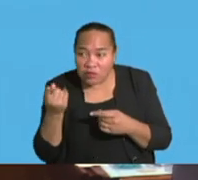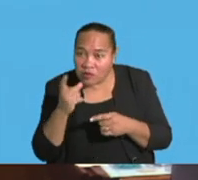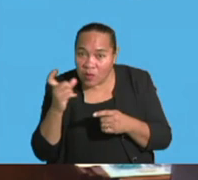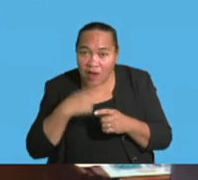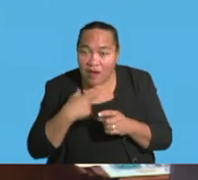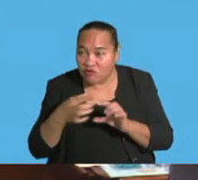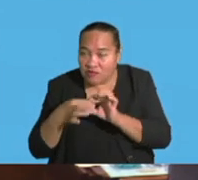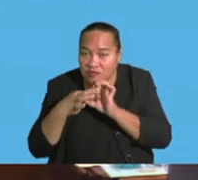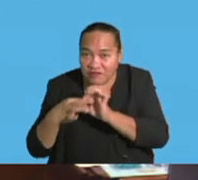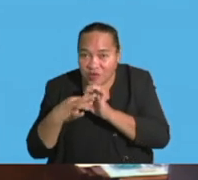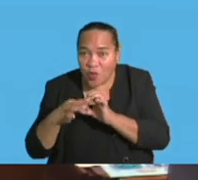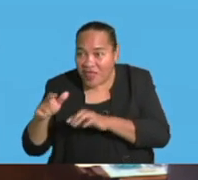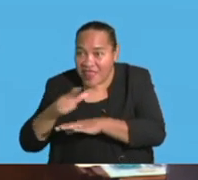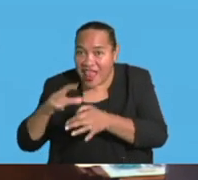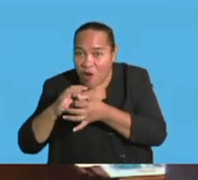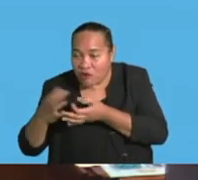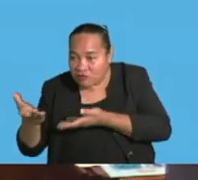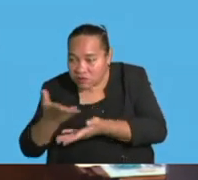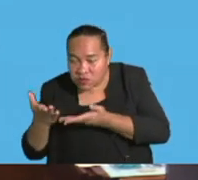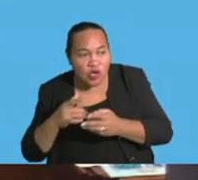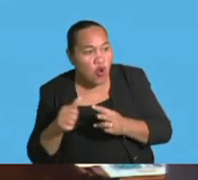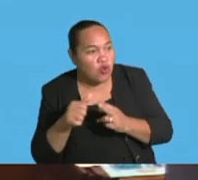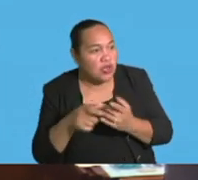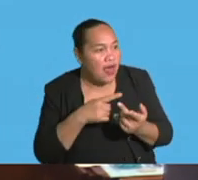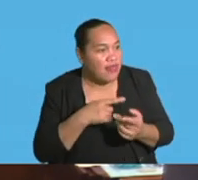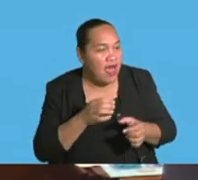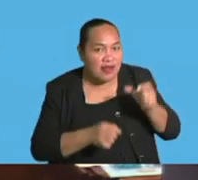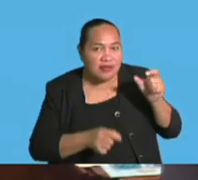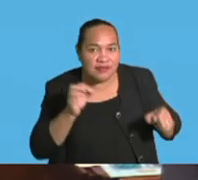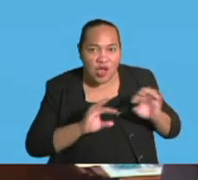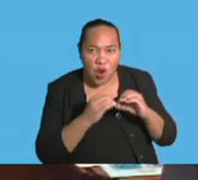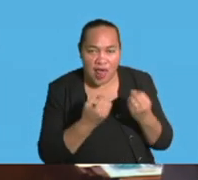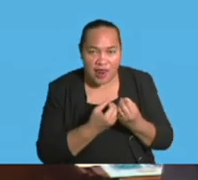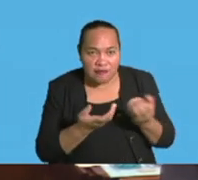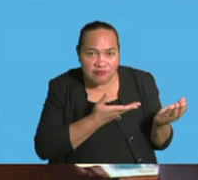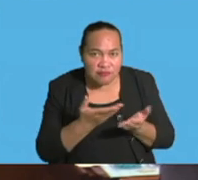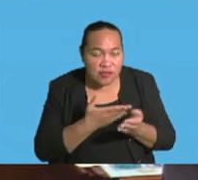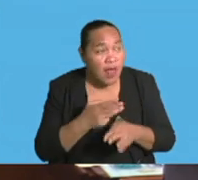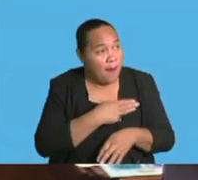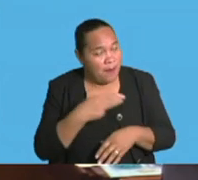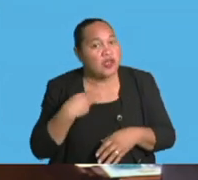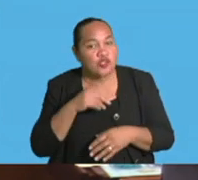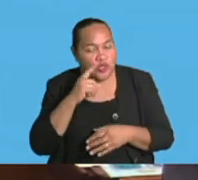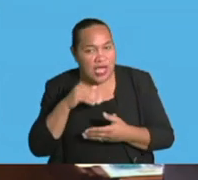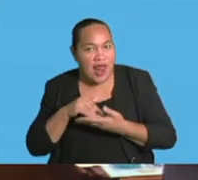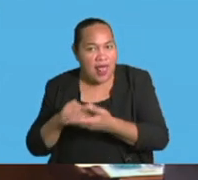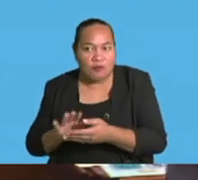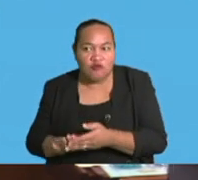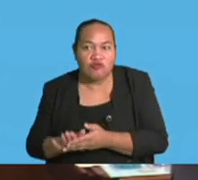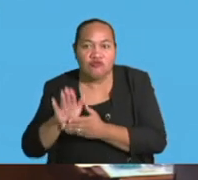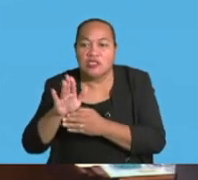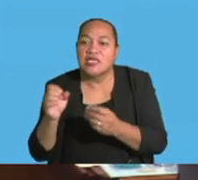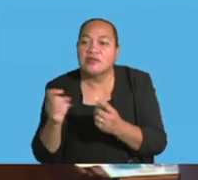with the landowners and other agencies and other government private sector, my ministry can help seize increased wealth in the